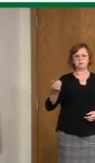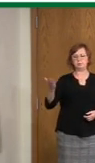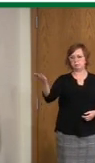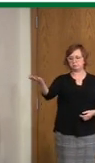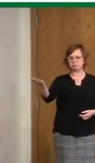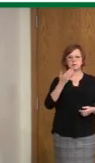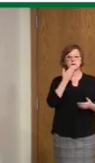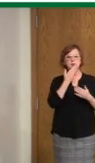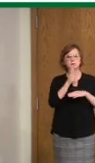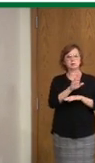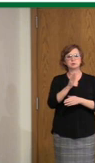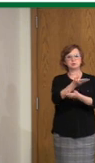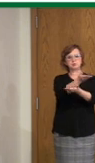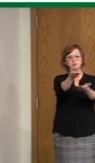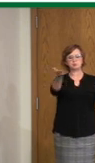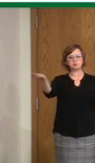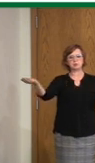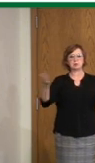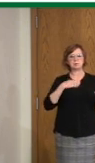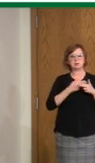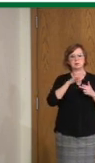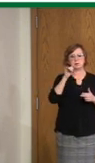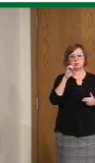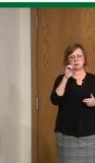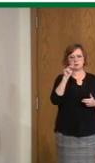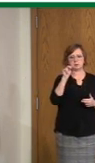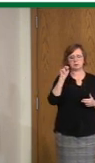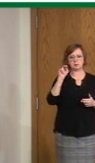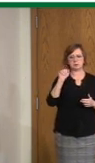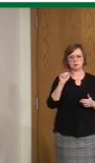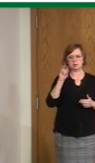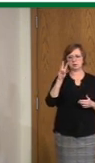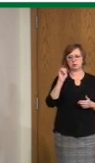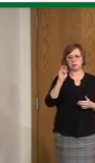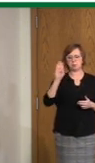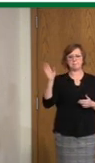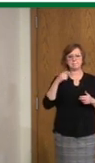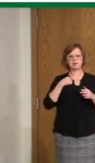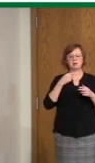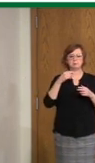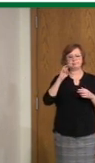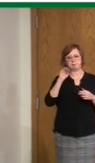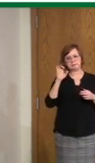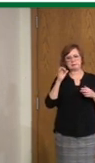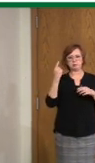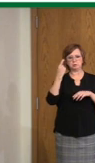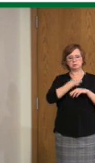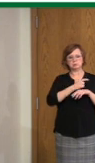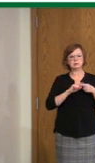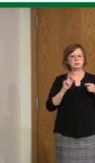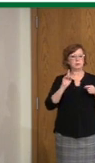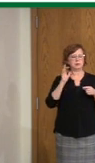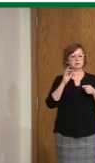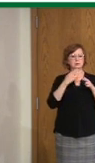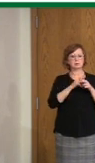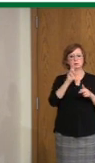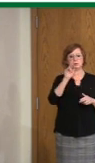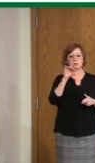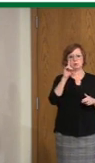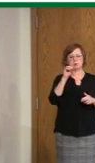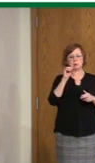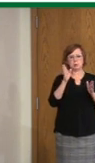Good afternoon, everyone. My name is Jenna Webb, and I'll be the moderator for this afternoon's call. We are in the radio room in the Legislative Building